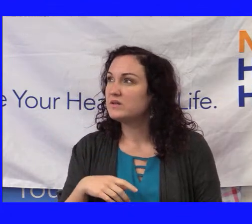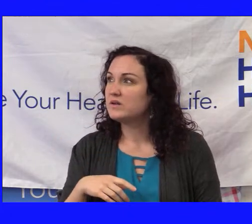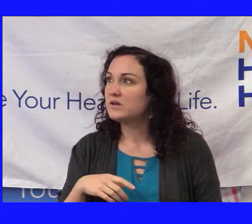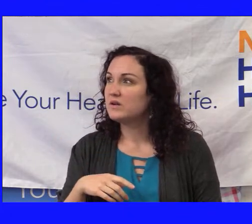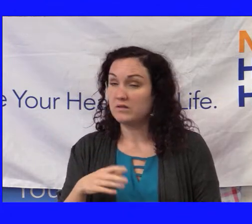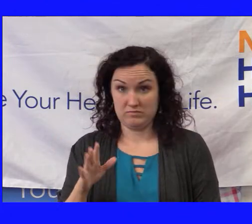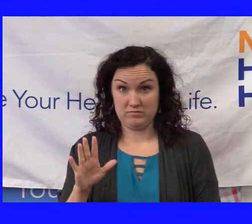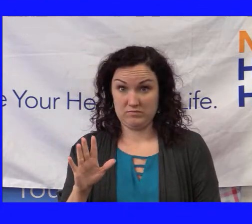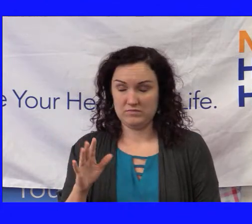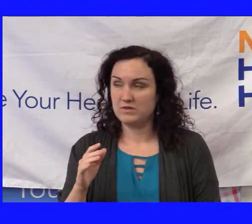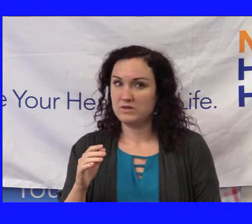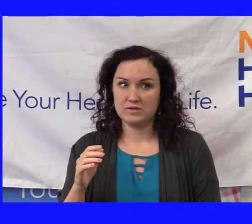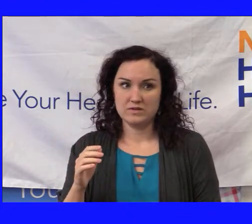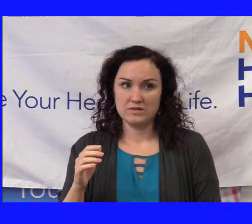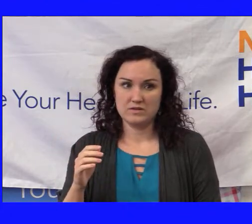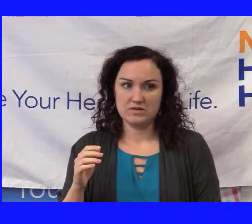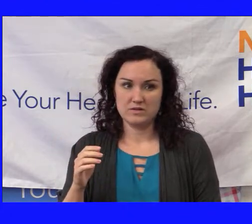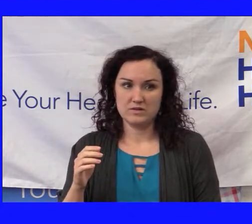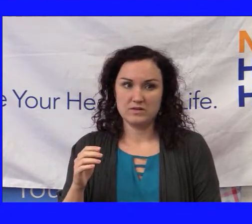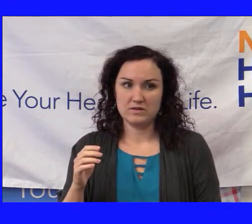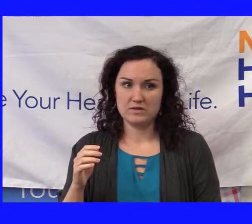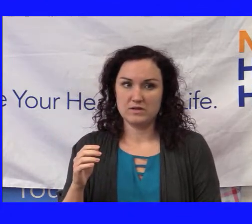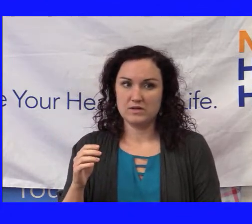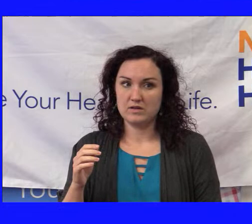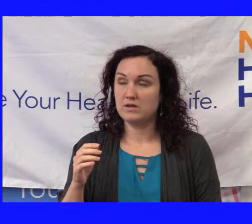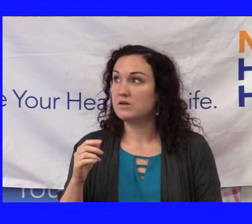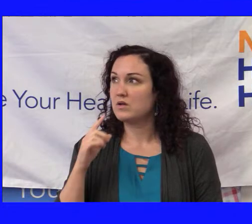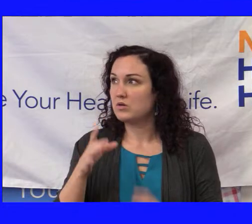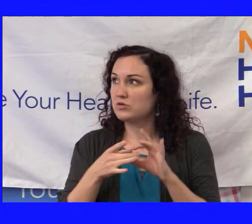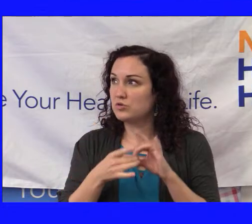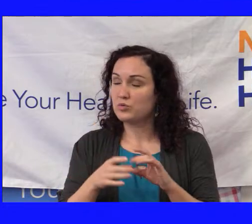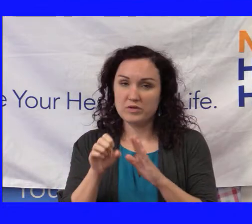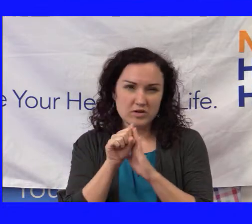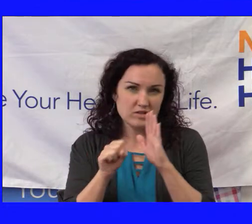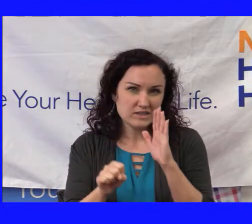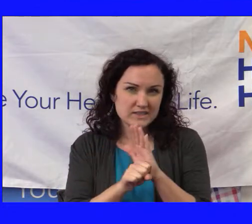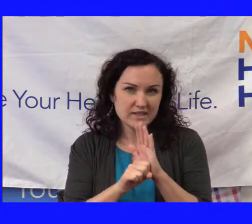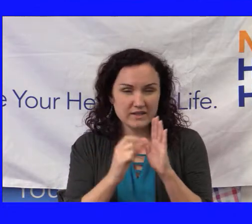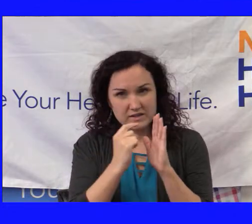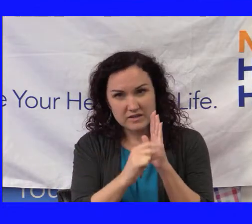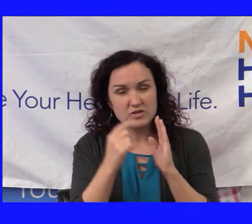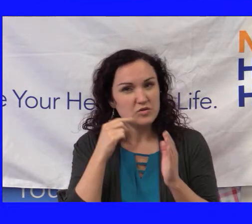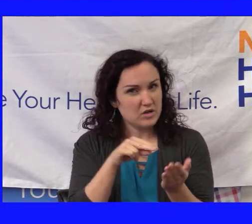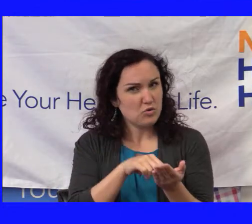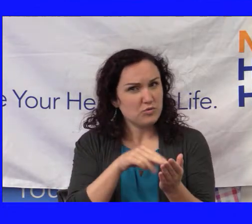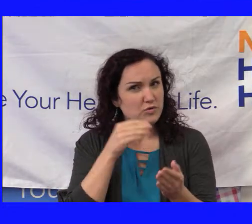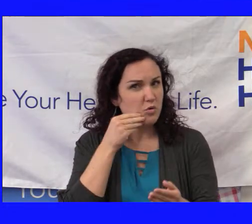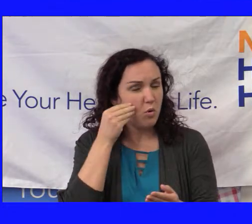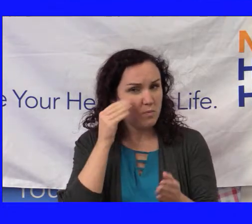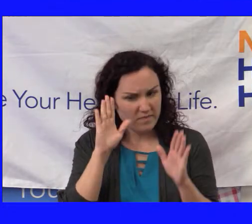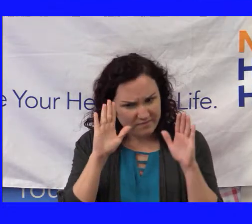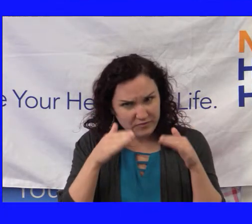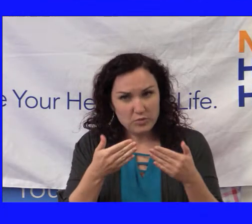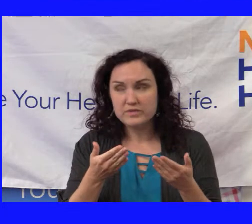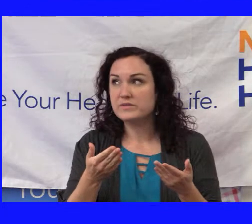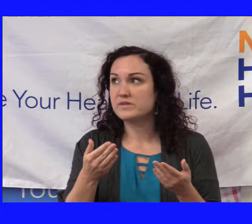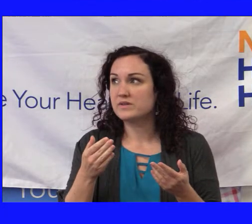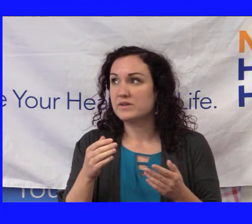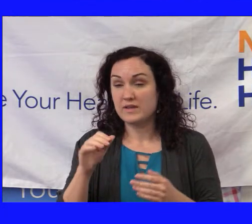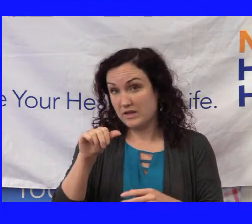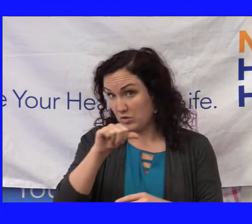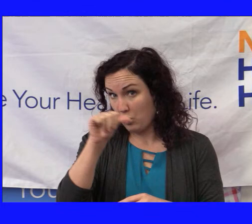about that. Under the state item, you had nursing home focus. State of